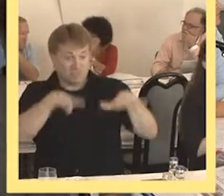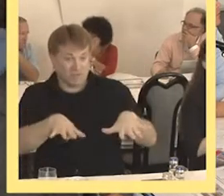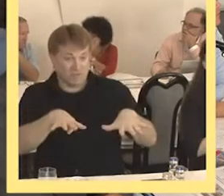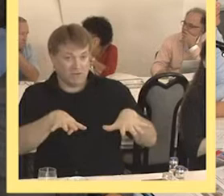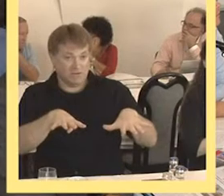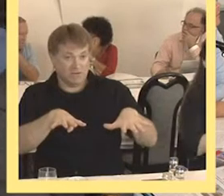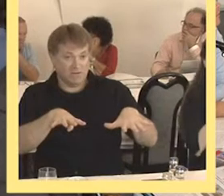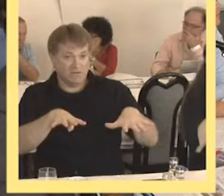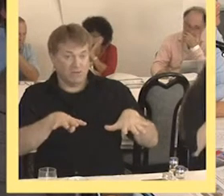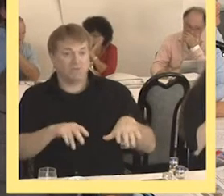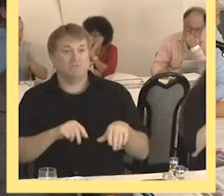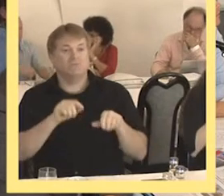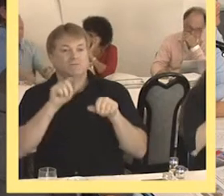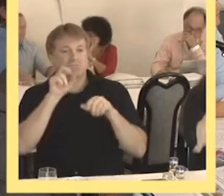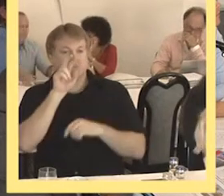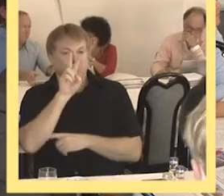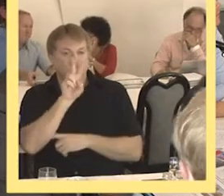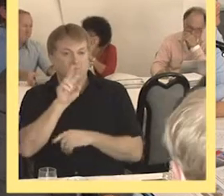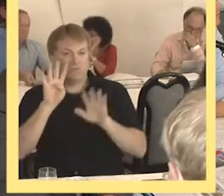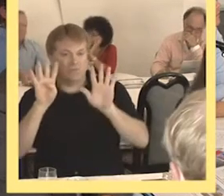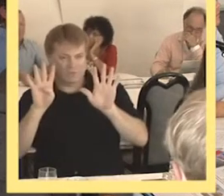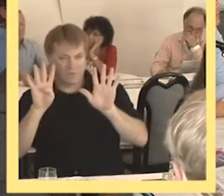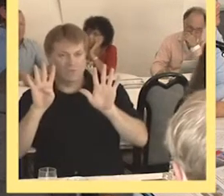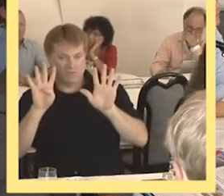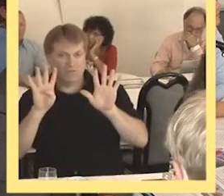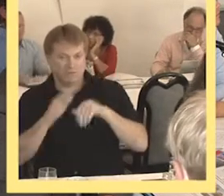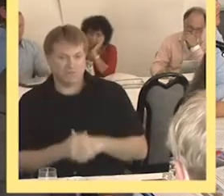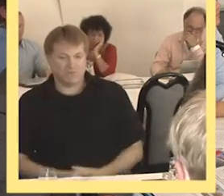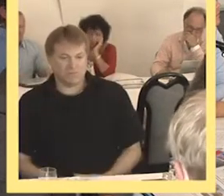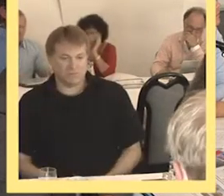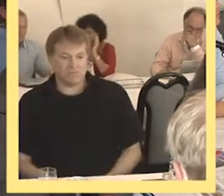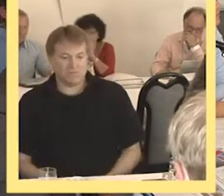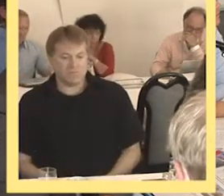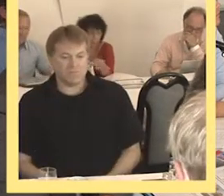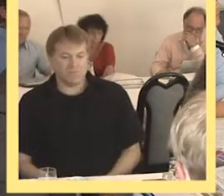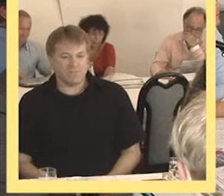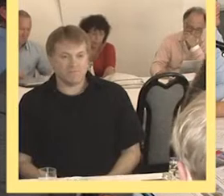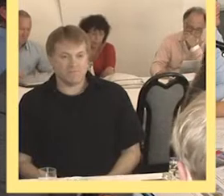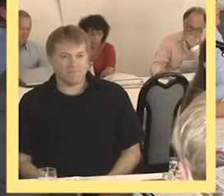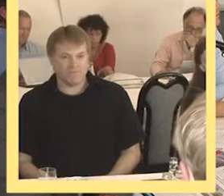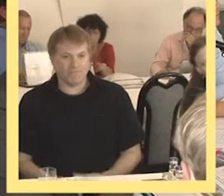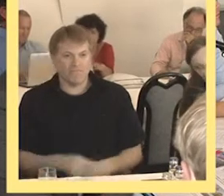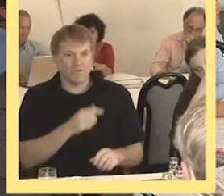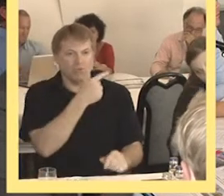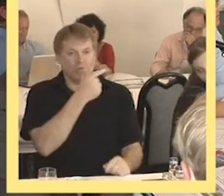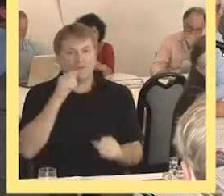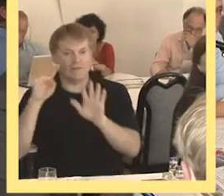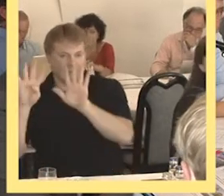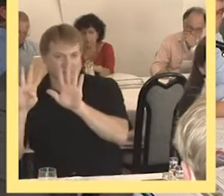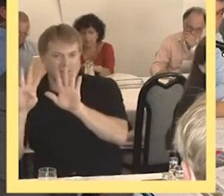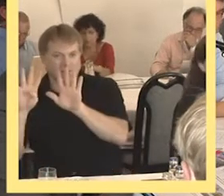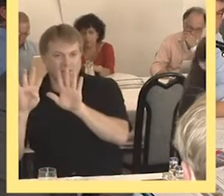we will present the results, what we have done the month until the next conference, and we